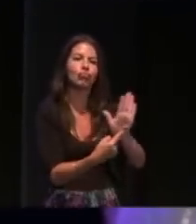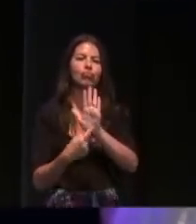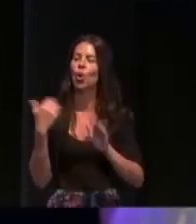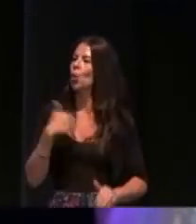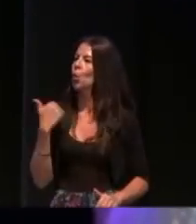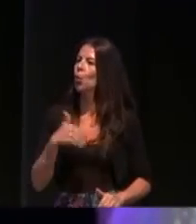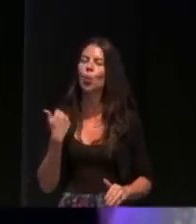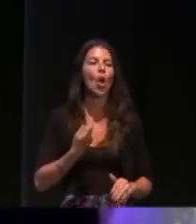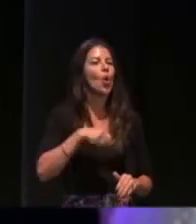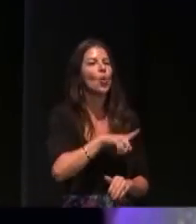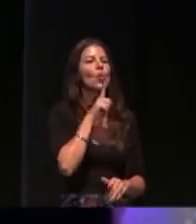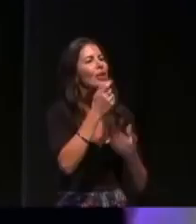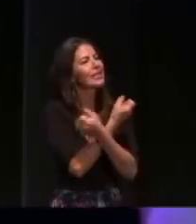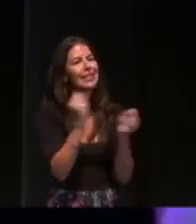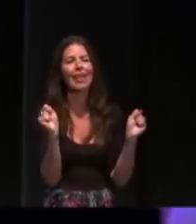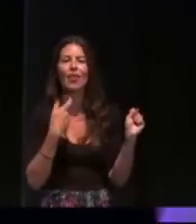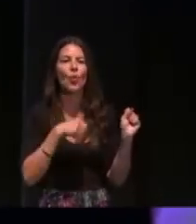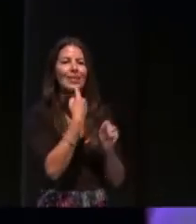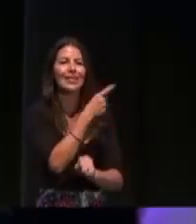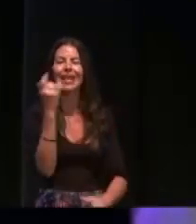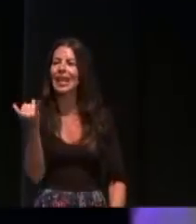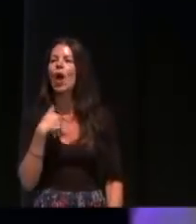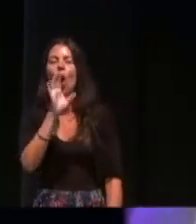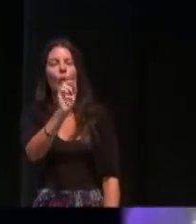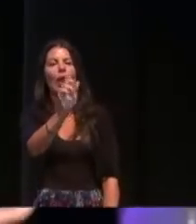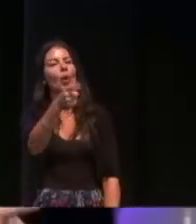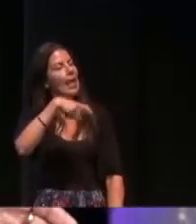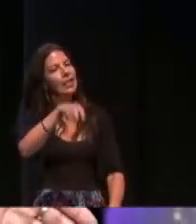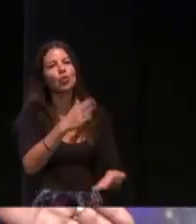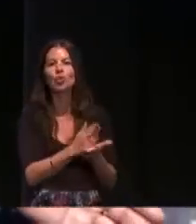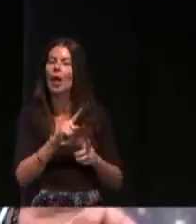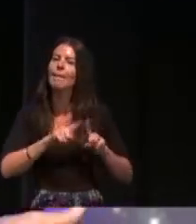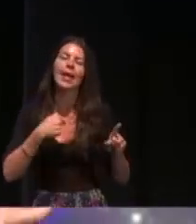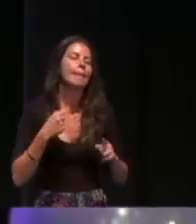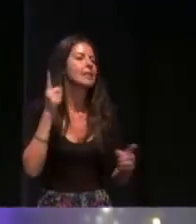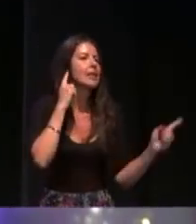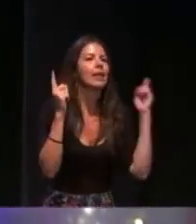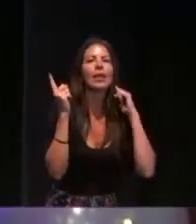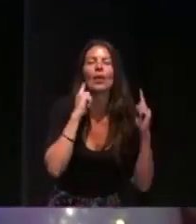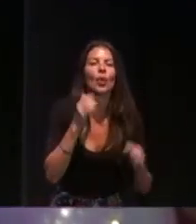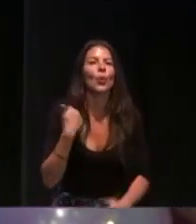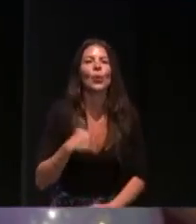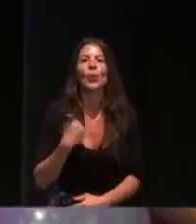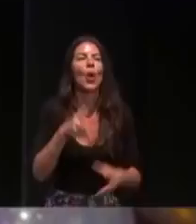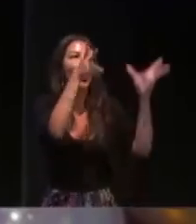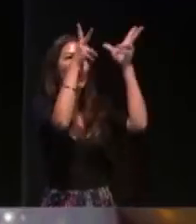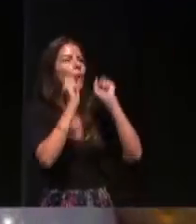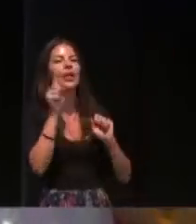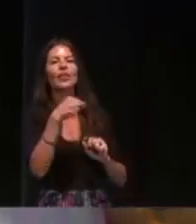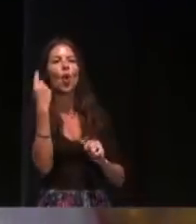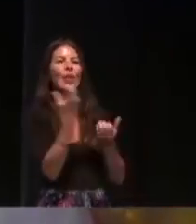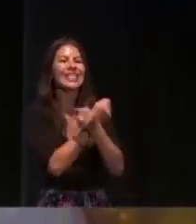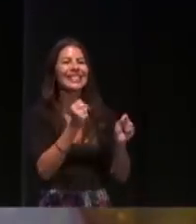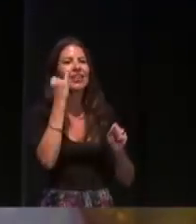Woo! Oh, we're safe. Do you realize? Okay, I gotta stop, but I'm just hearing, you know. You're only